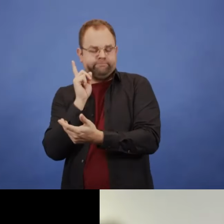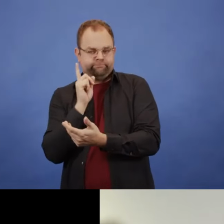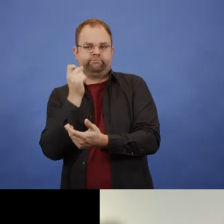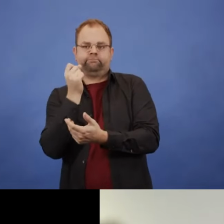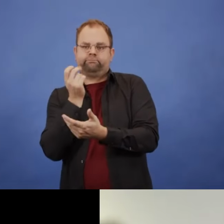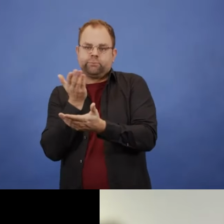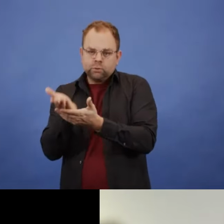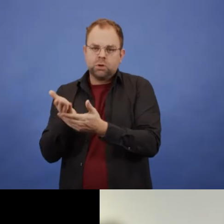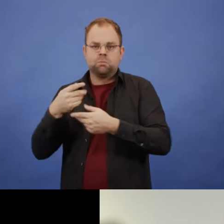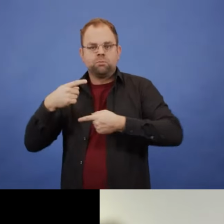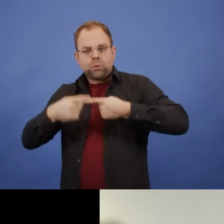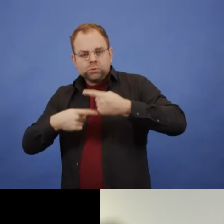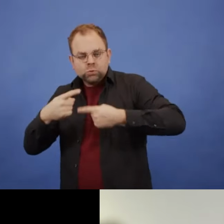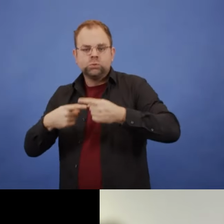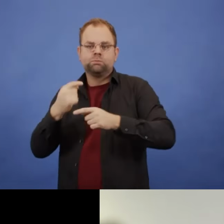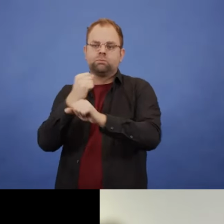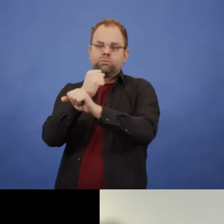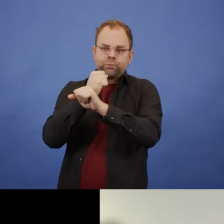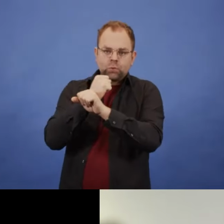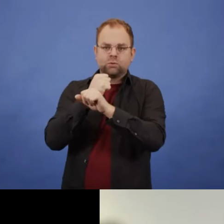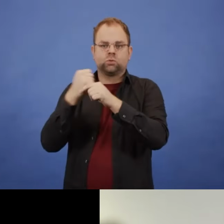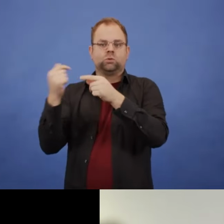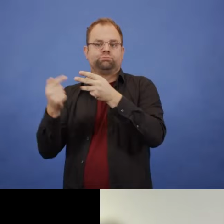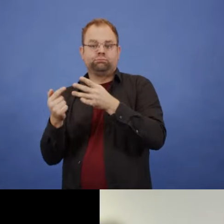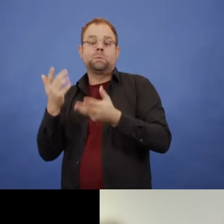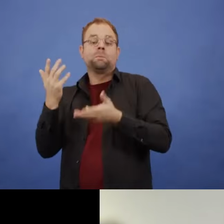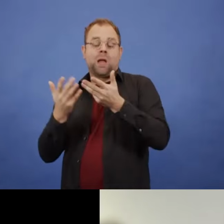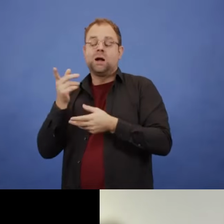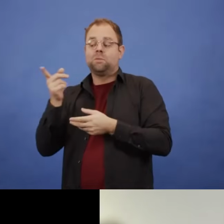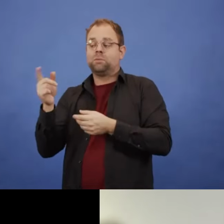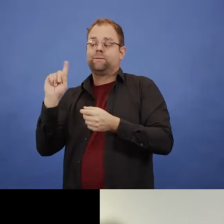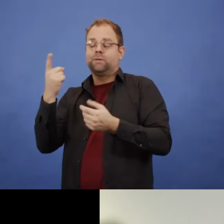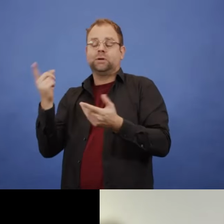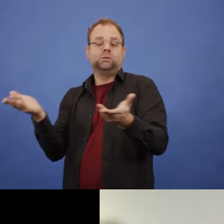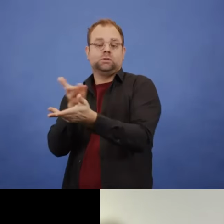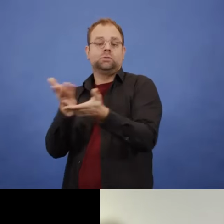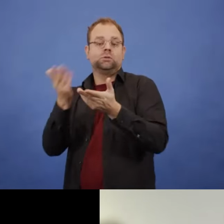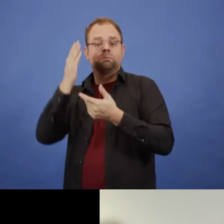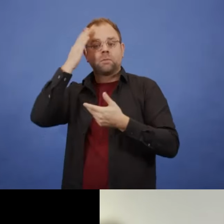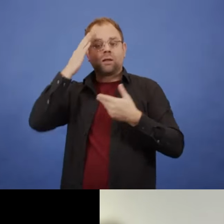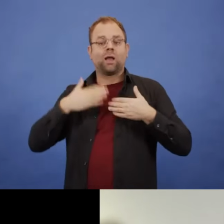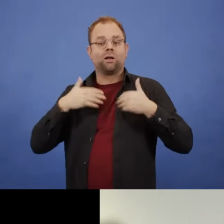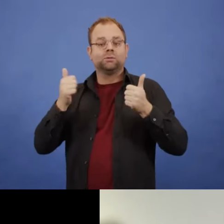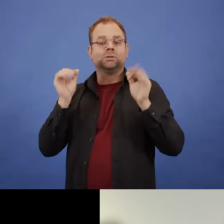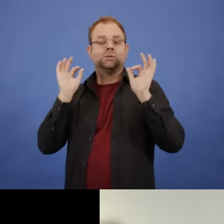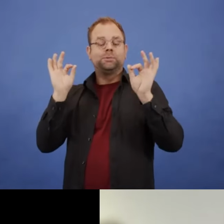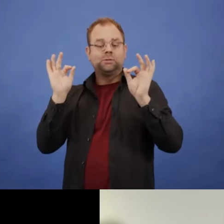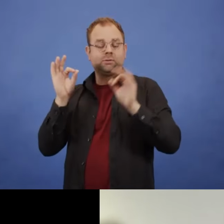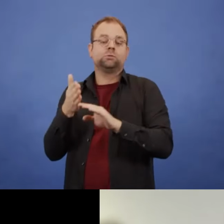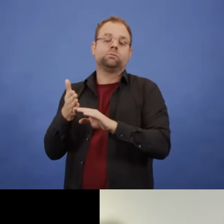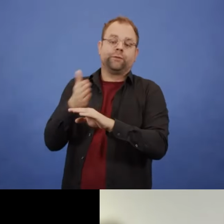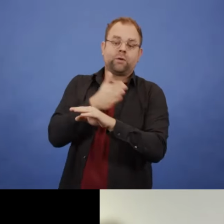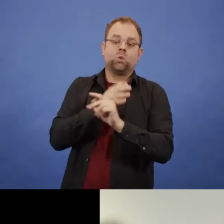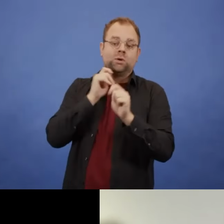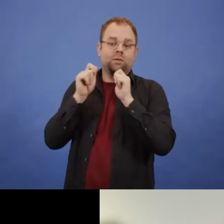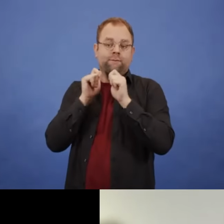has to be brought up, and this should definitely be taken into consideration during the procedure. If acceleration is